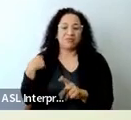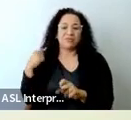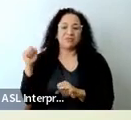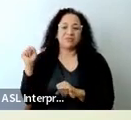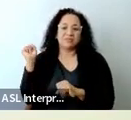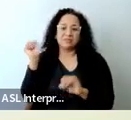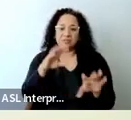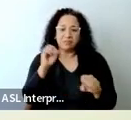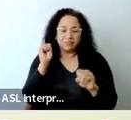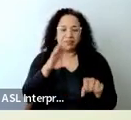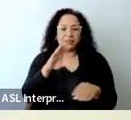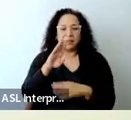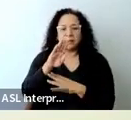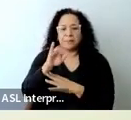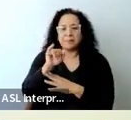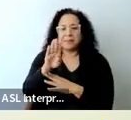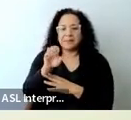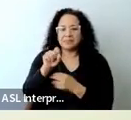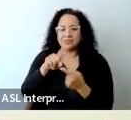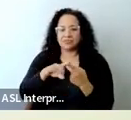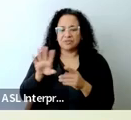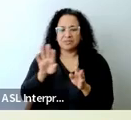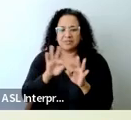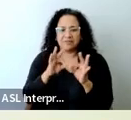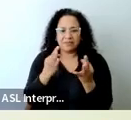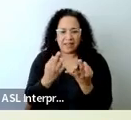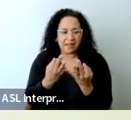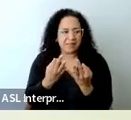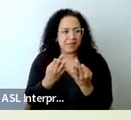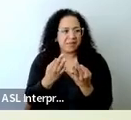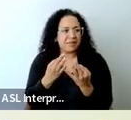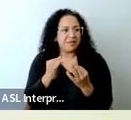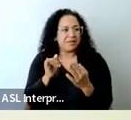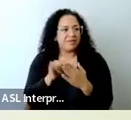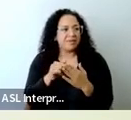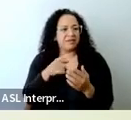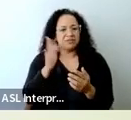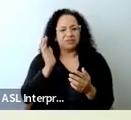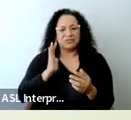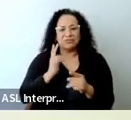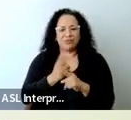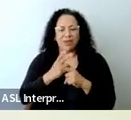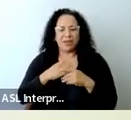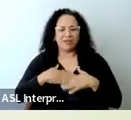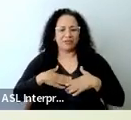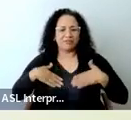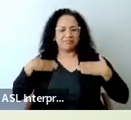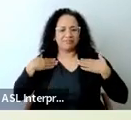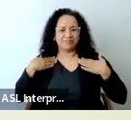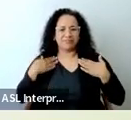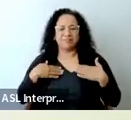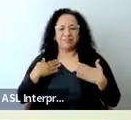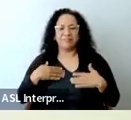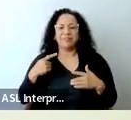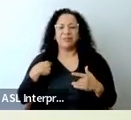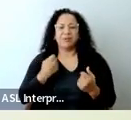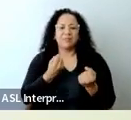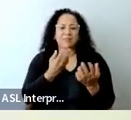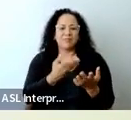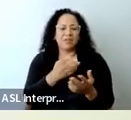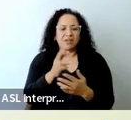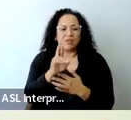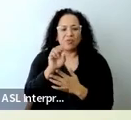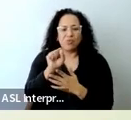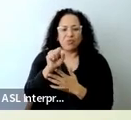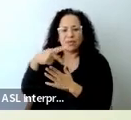bibs to his family that Carson used to wear. And we provided